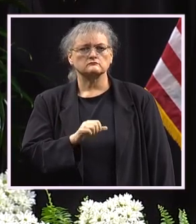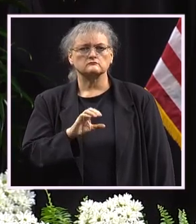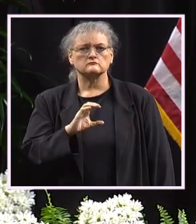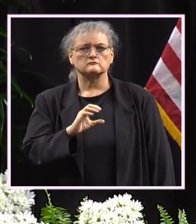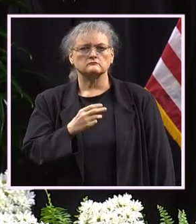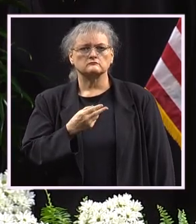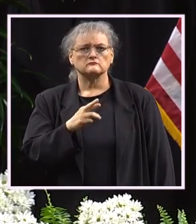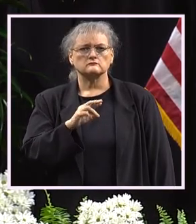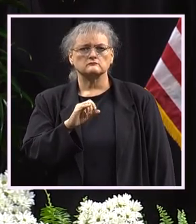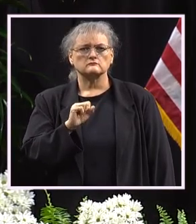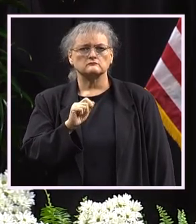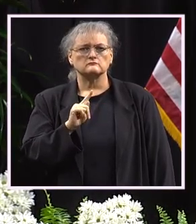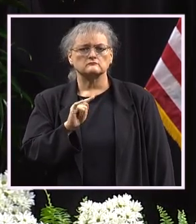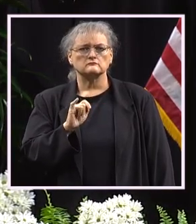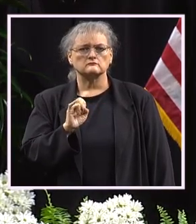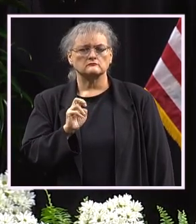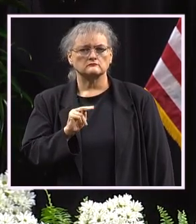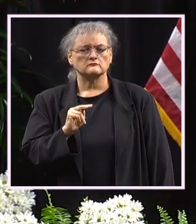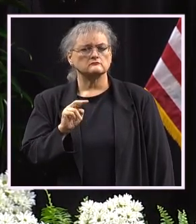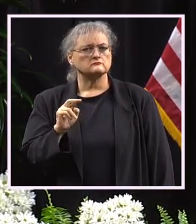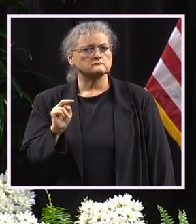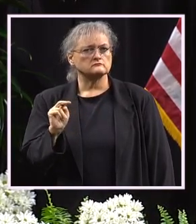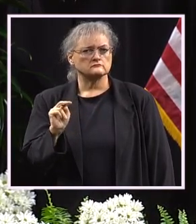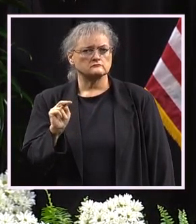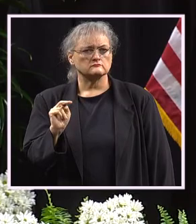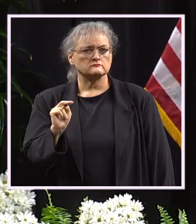Christian A. Nicholson.